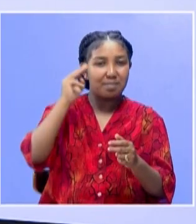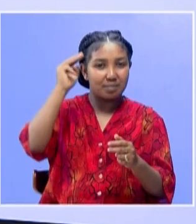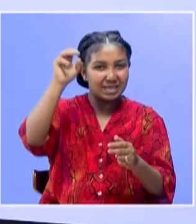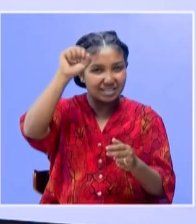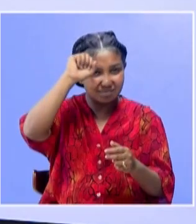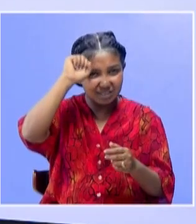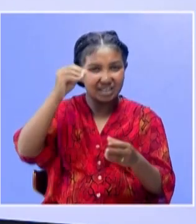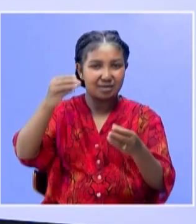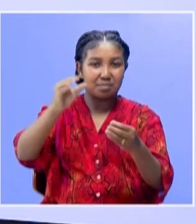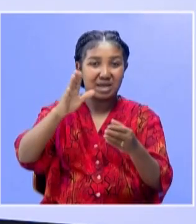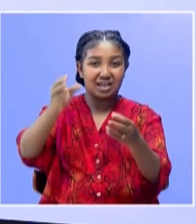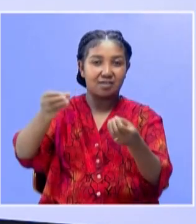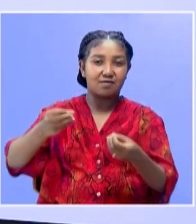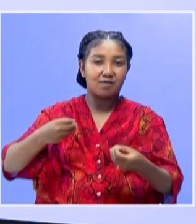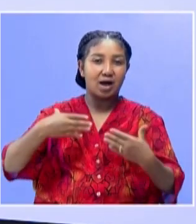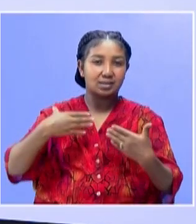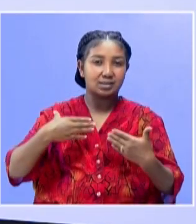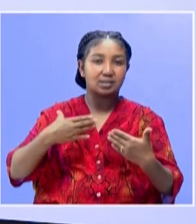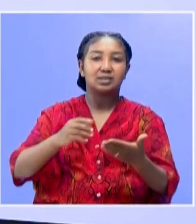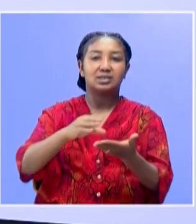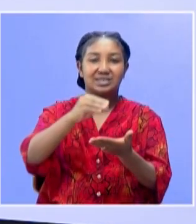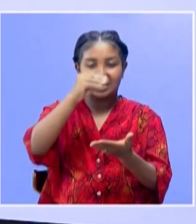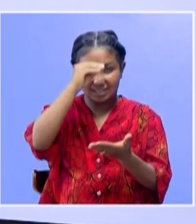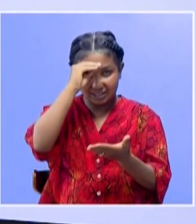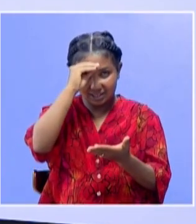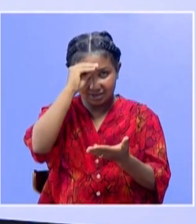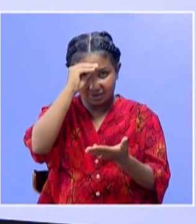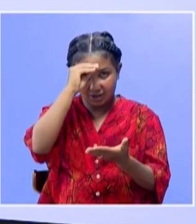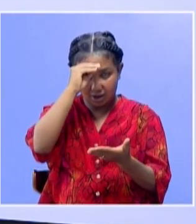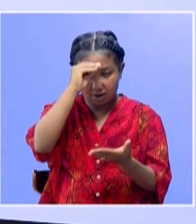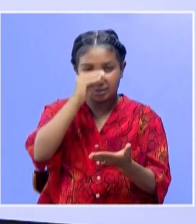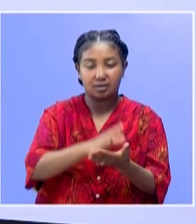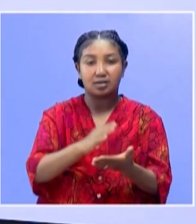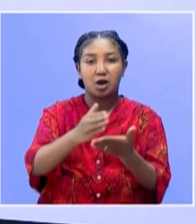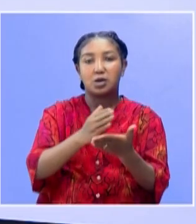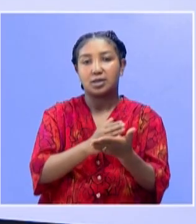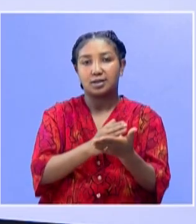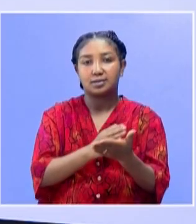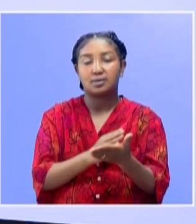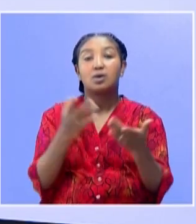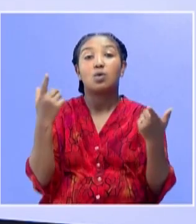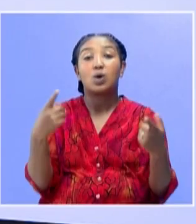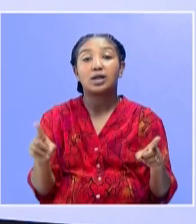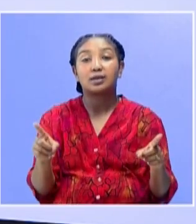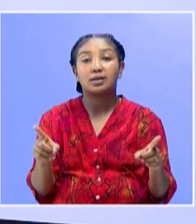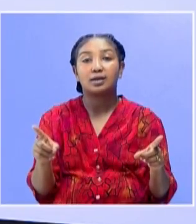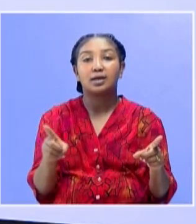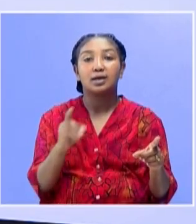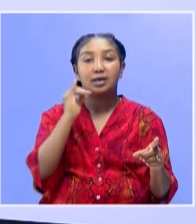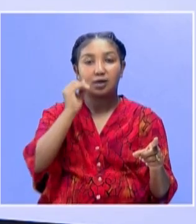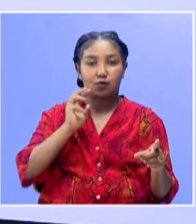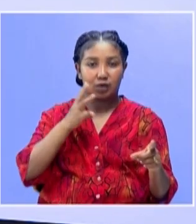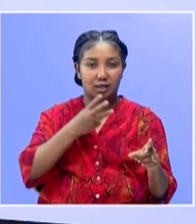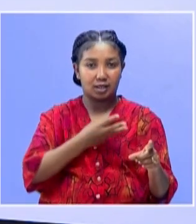may give us the lesson. Possibility, right? Mr. Smith may give us the lesson. When? If